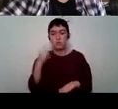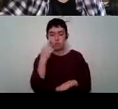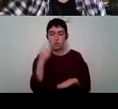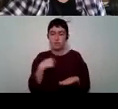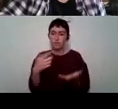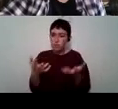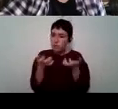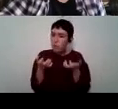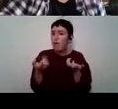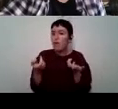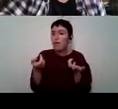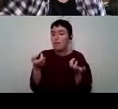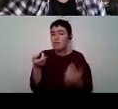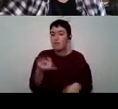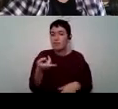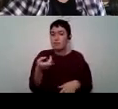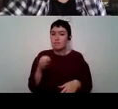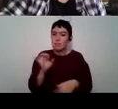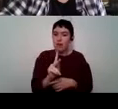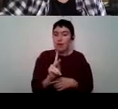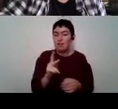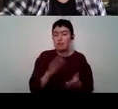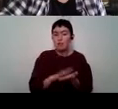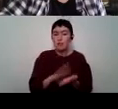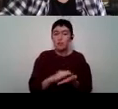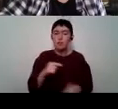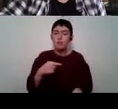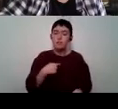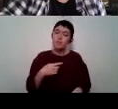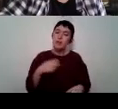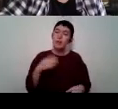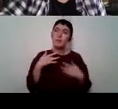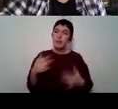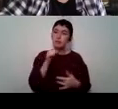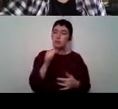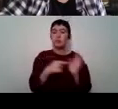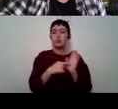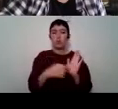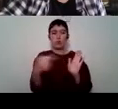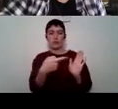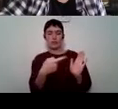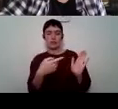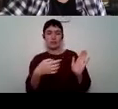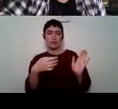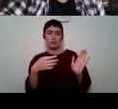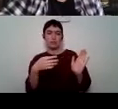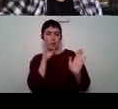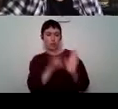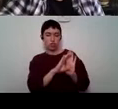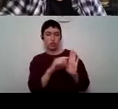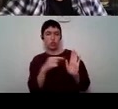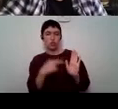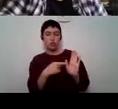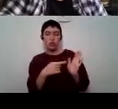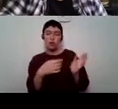generally share because it sends a message that can be misconstrued. This is a former pet. Monkeys should never be